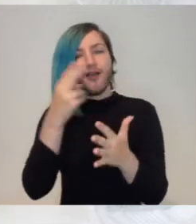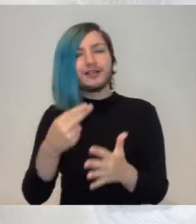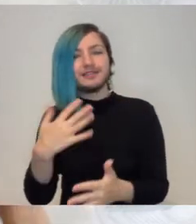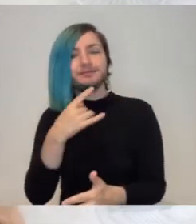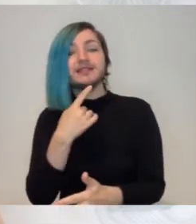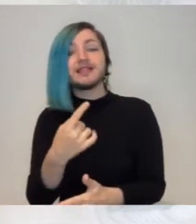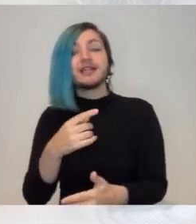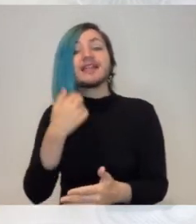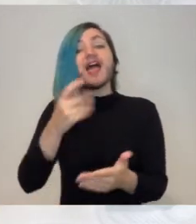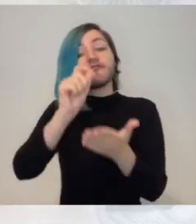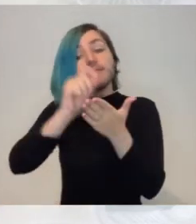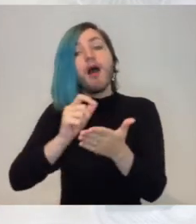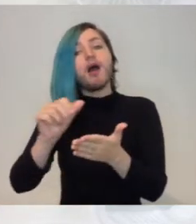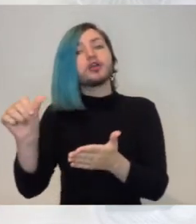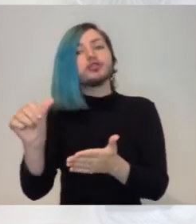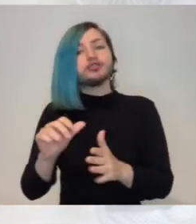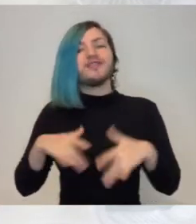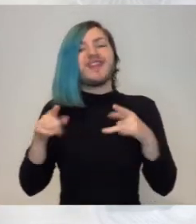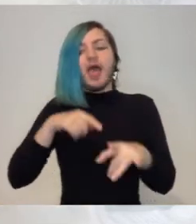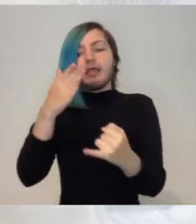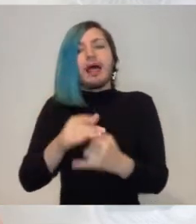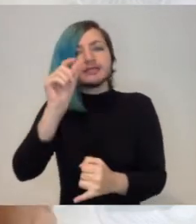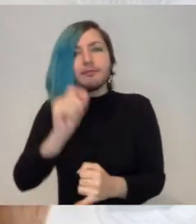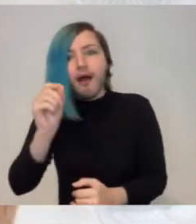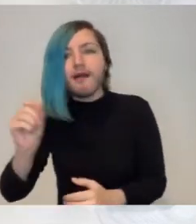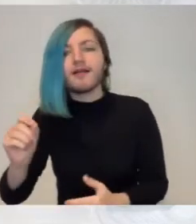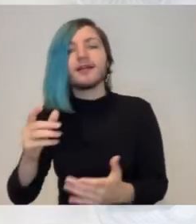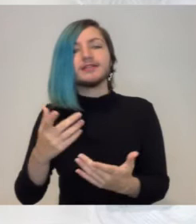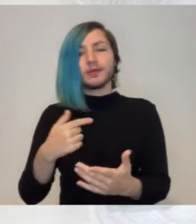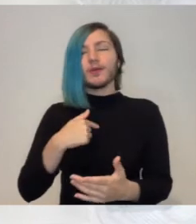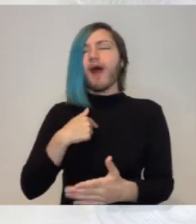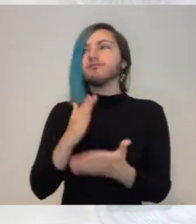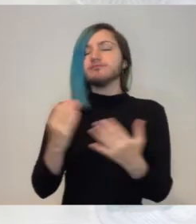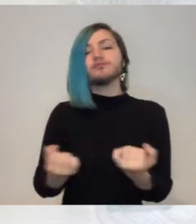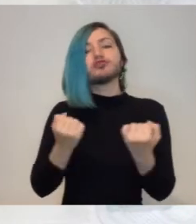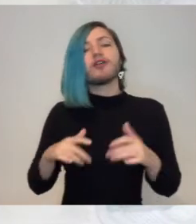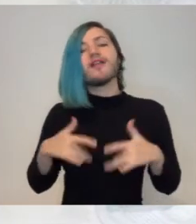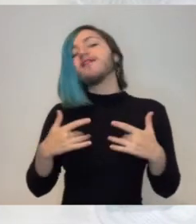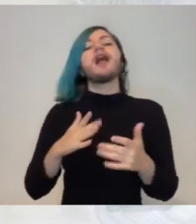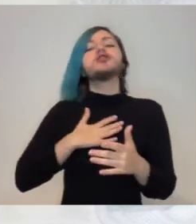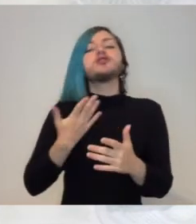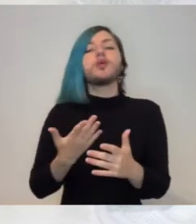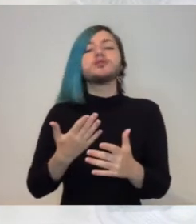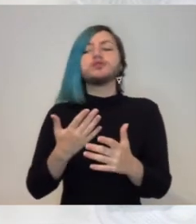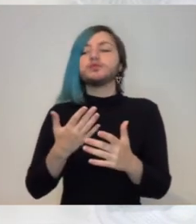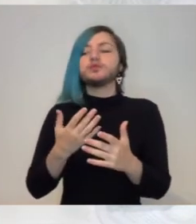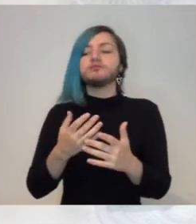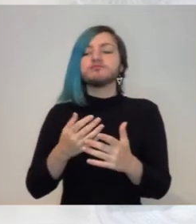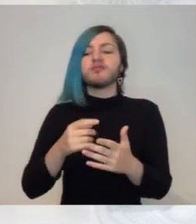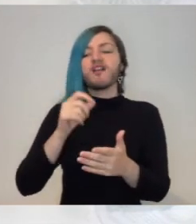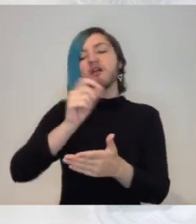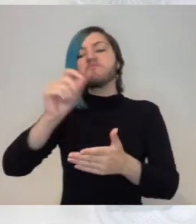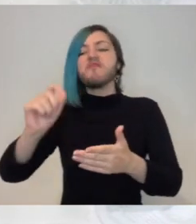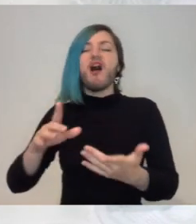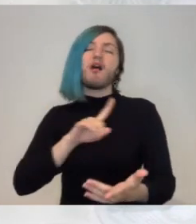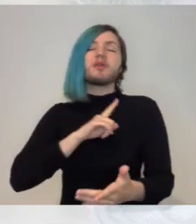of not doing things that weren't necessary, or just putting things down for the sake of it, and trying to avoid making any